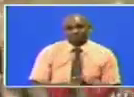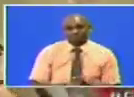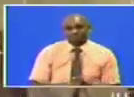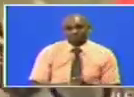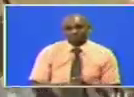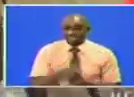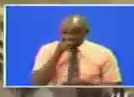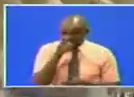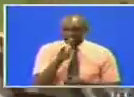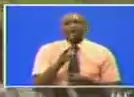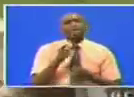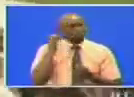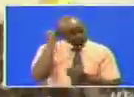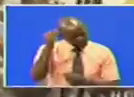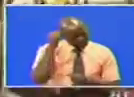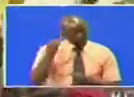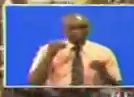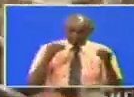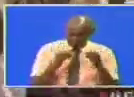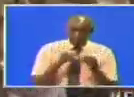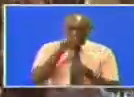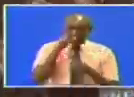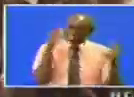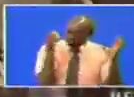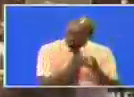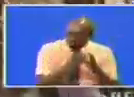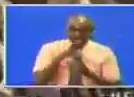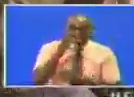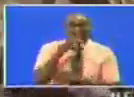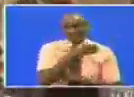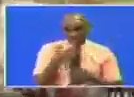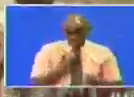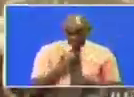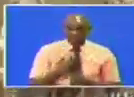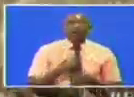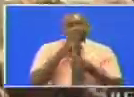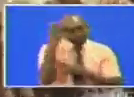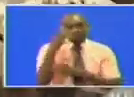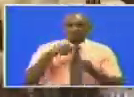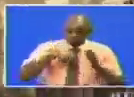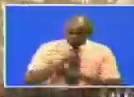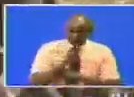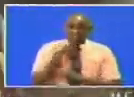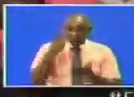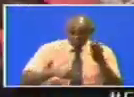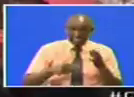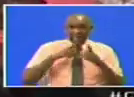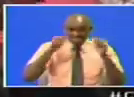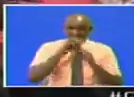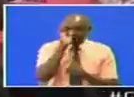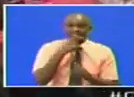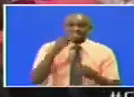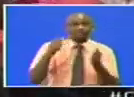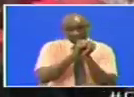It was a crucial political rally for the National Super Alliance, NASA, as the four principals sought to execute their message of